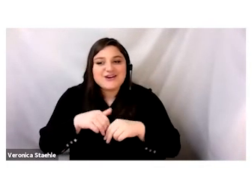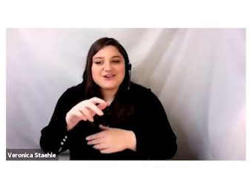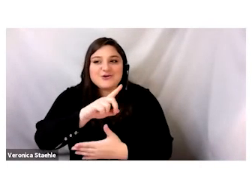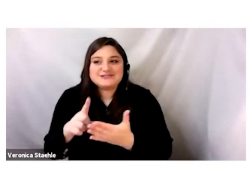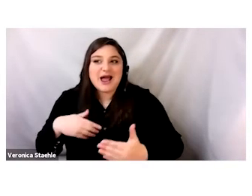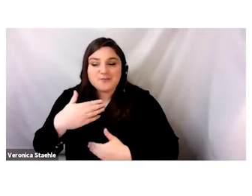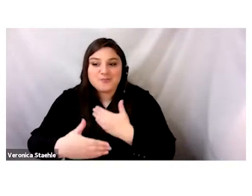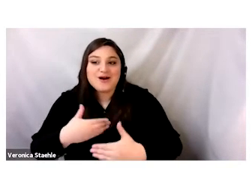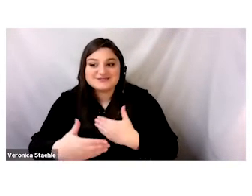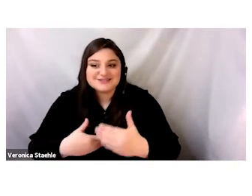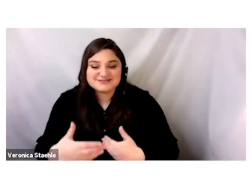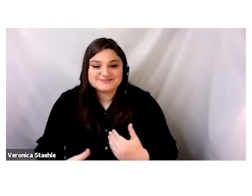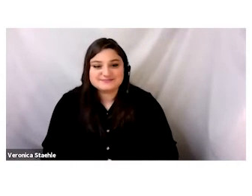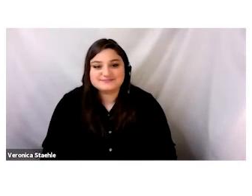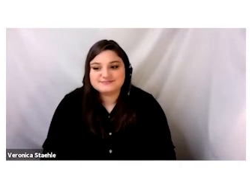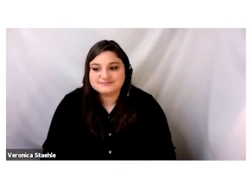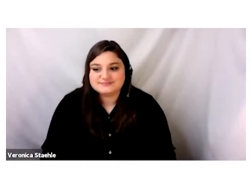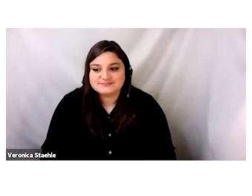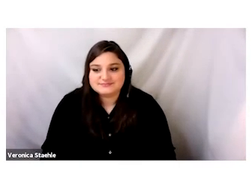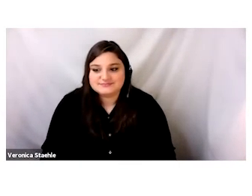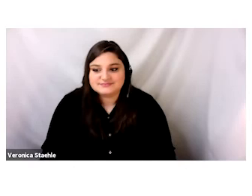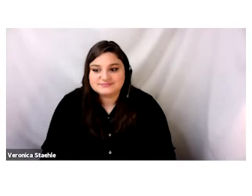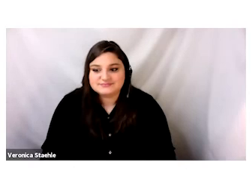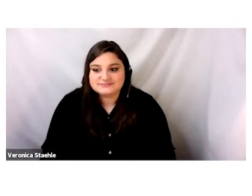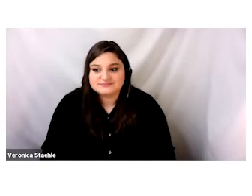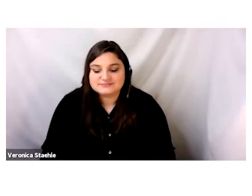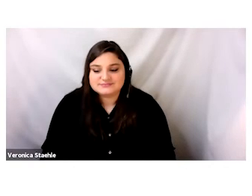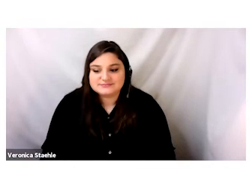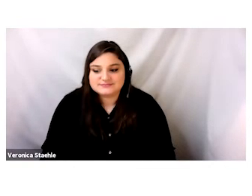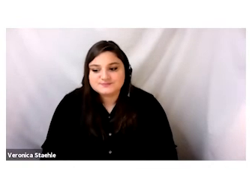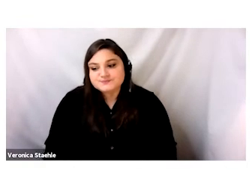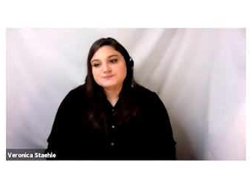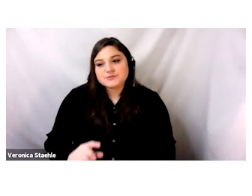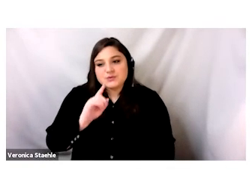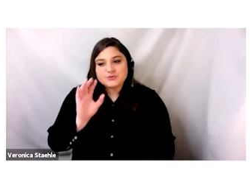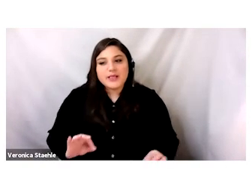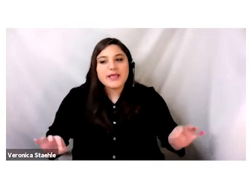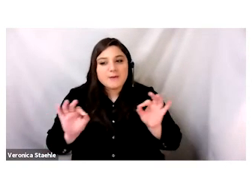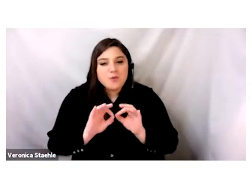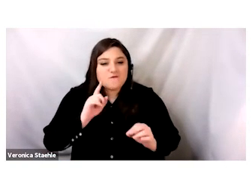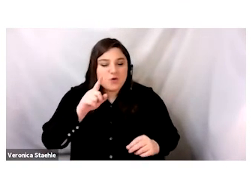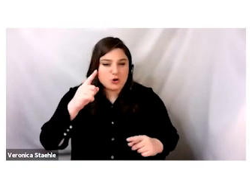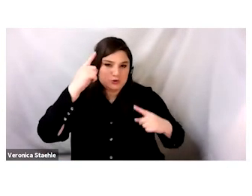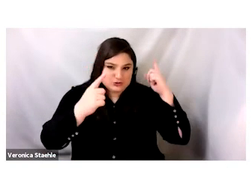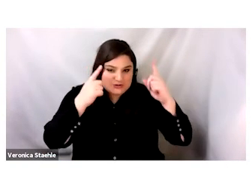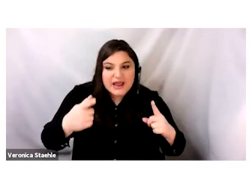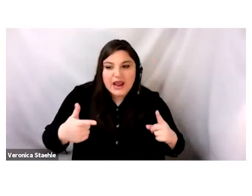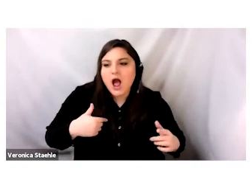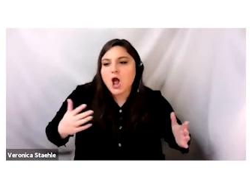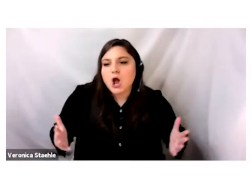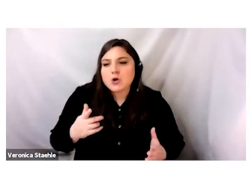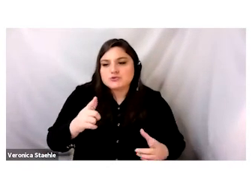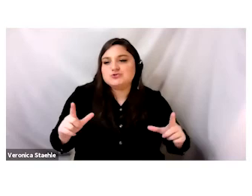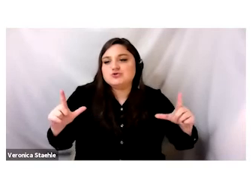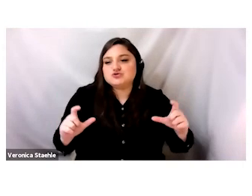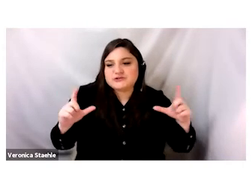Okay, the processes, excuse me. This is a question I really want you to think about, and I encourage you, take a screenshot of this. My understanding, we also be sharing this